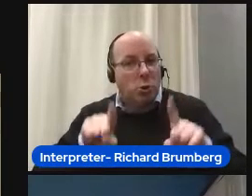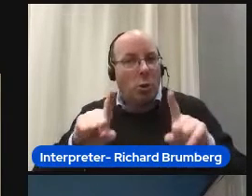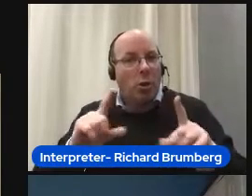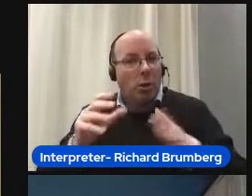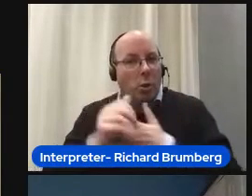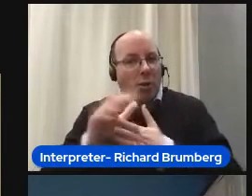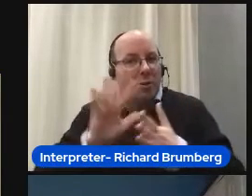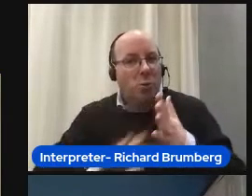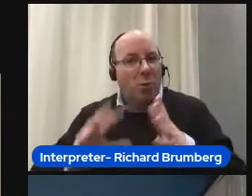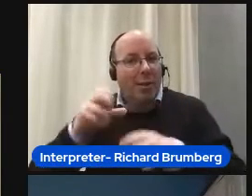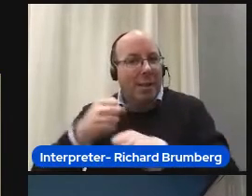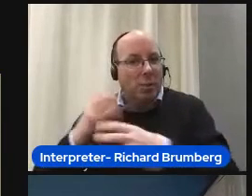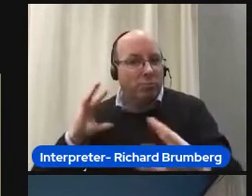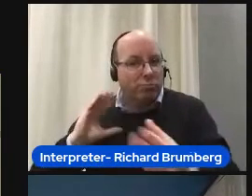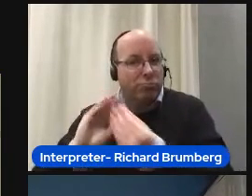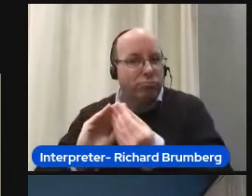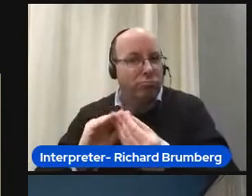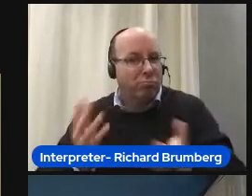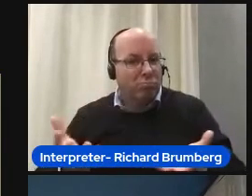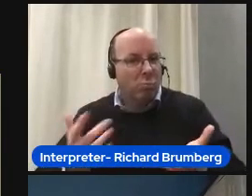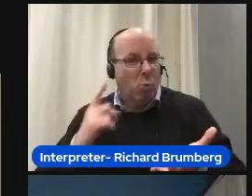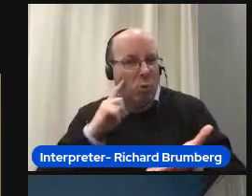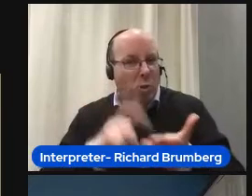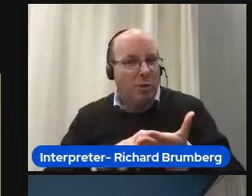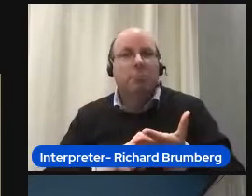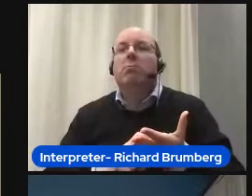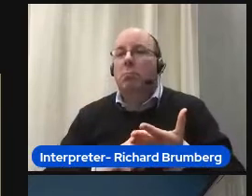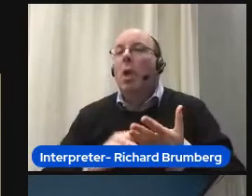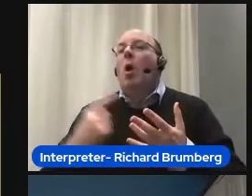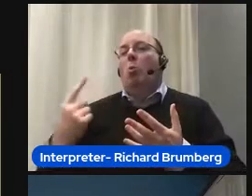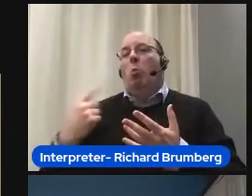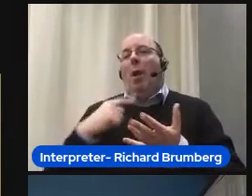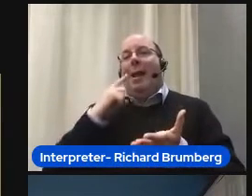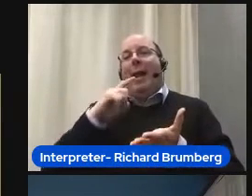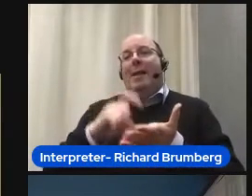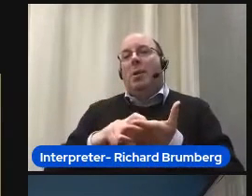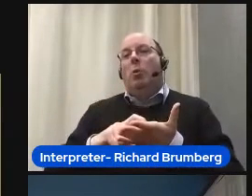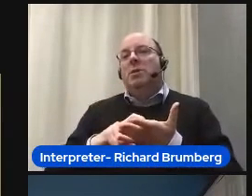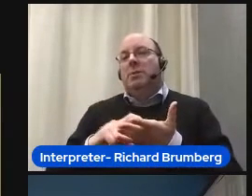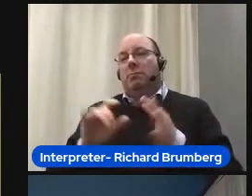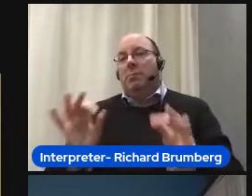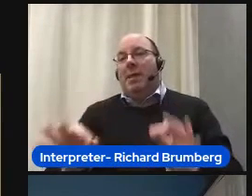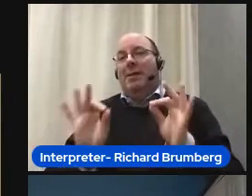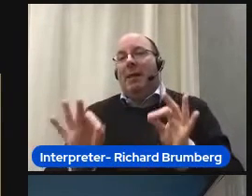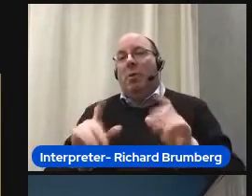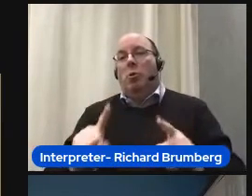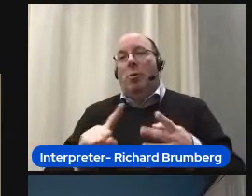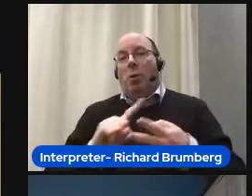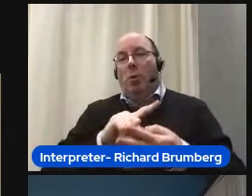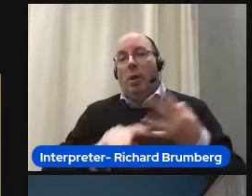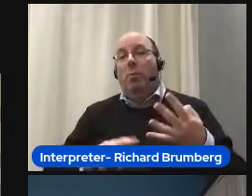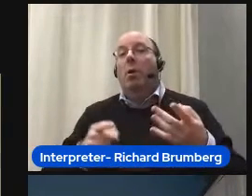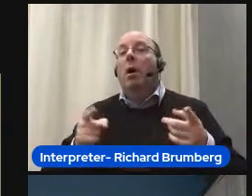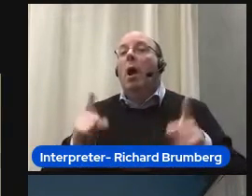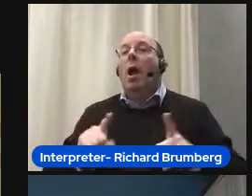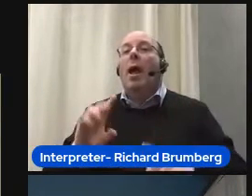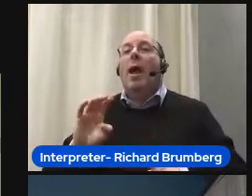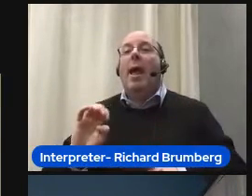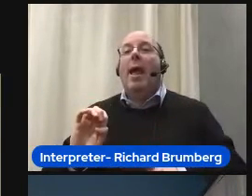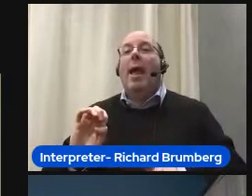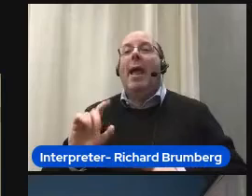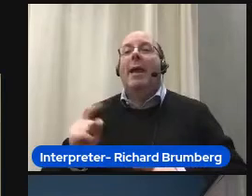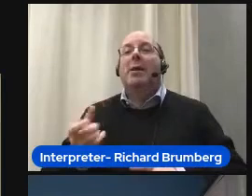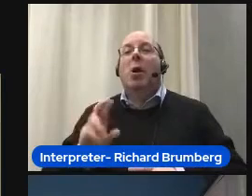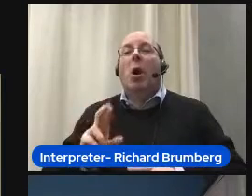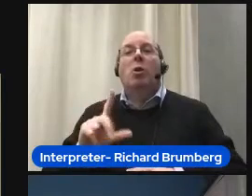leadership over all these years? Well, one of the things that I've definitely noticed throughout this whole time, when I created Etgar